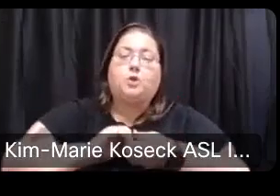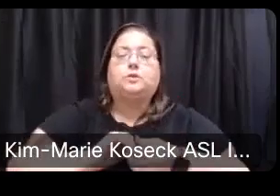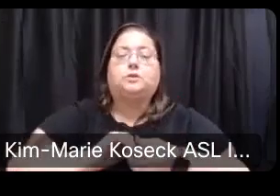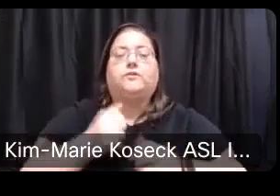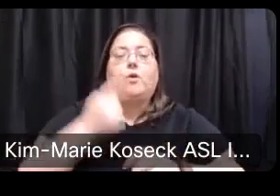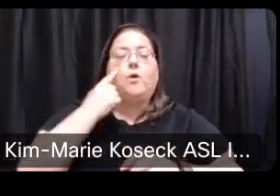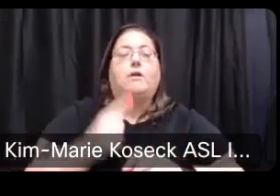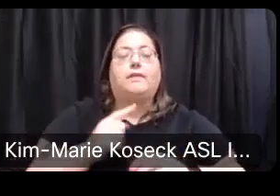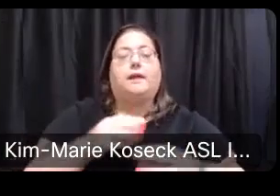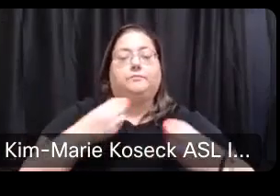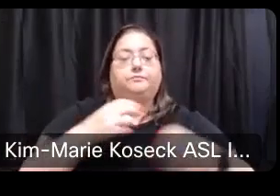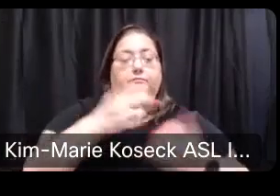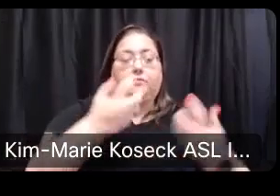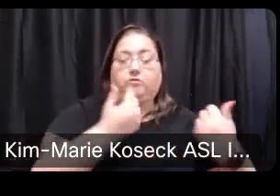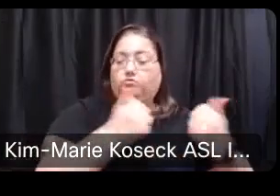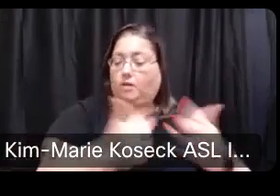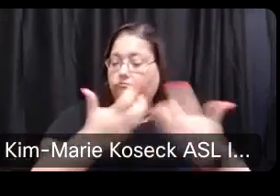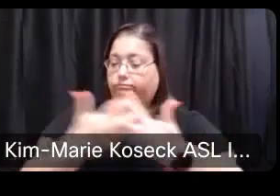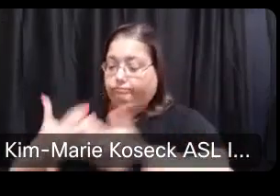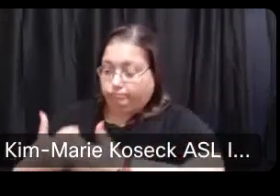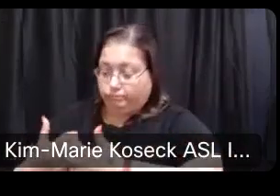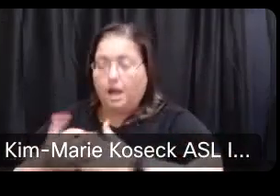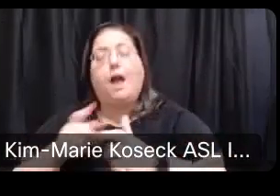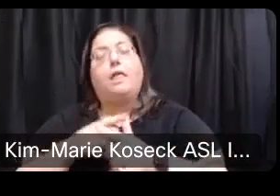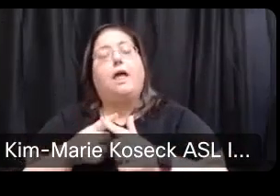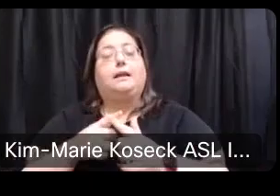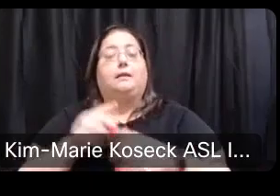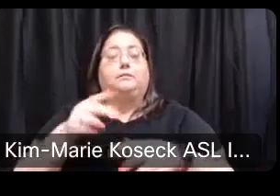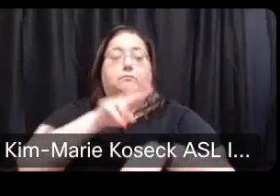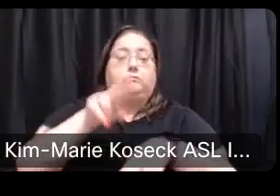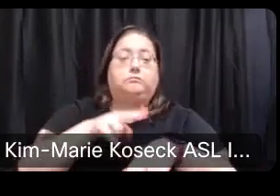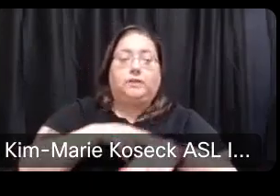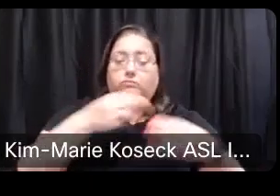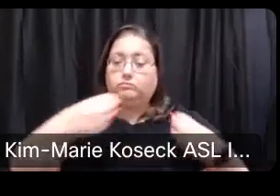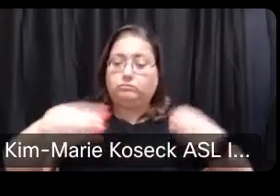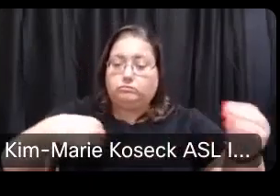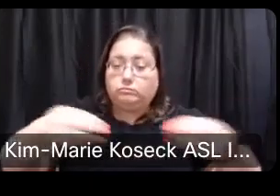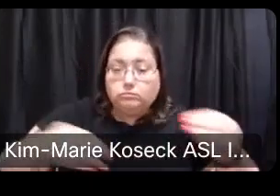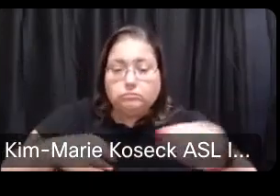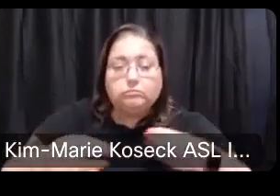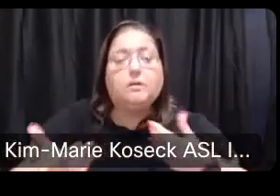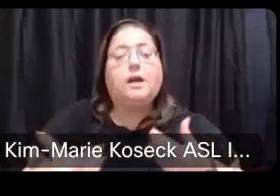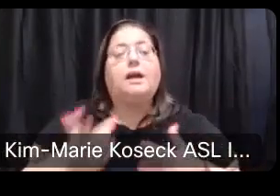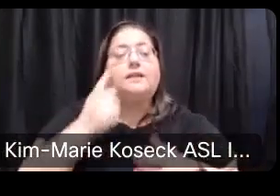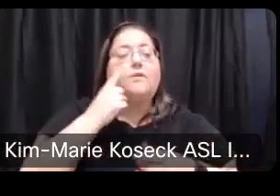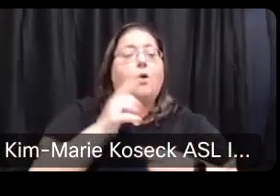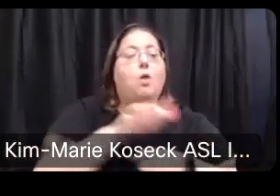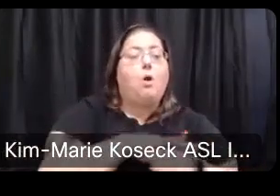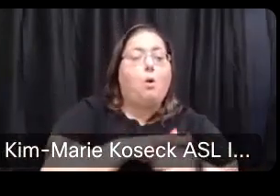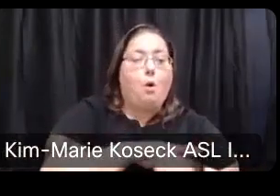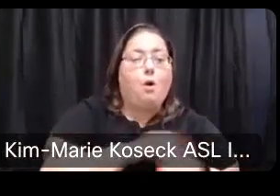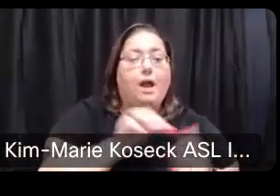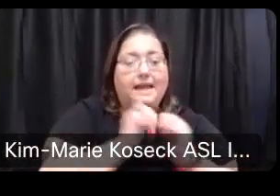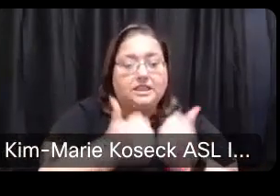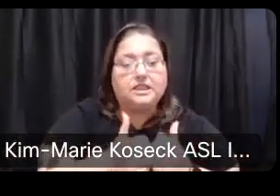and resilience efforts across New York State. These audiences include New York State agencies, local governments, partners,